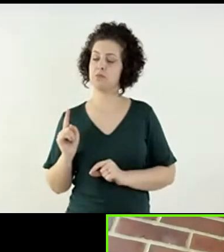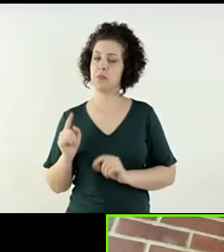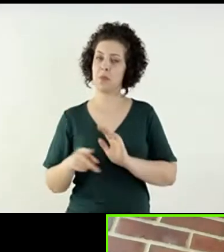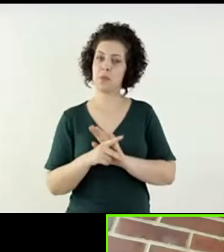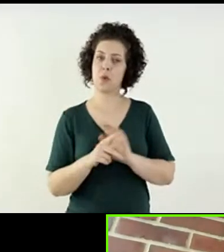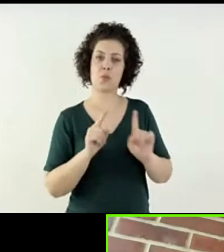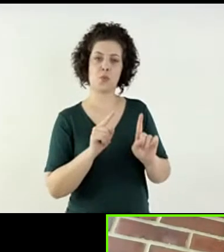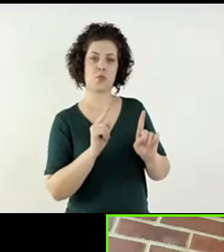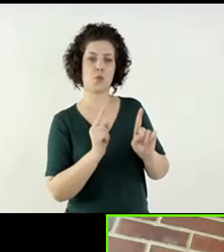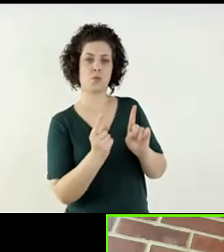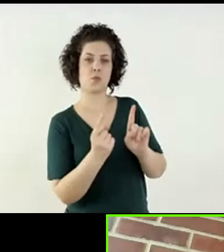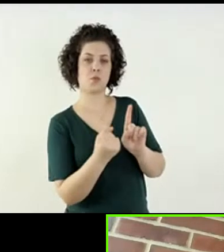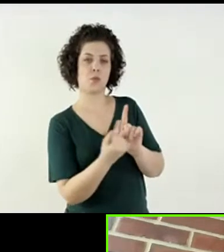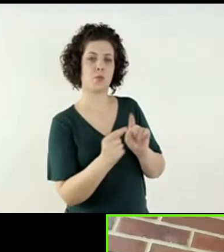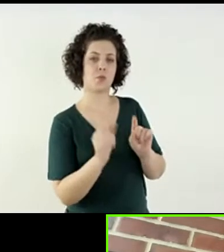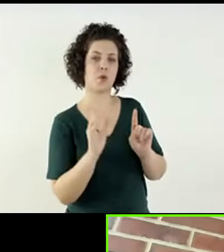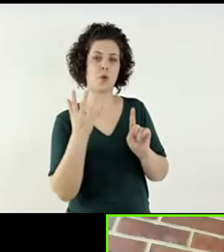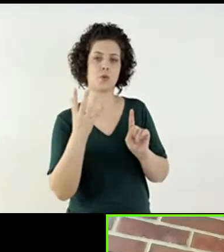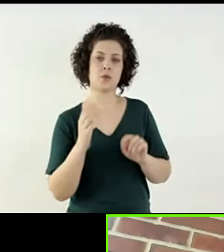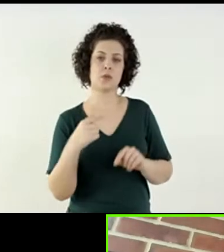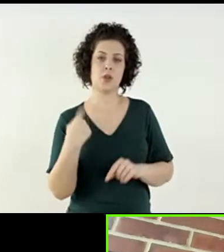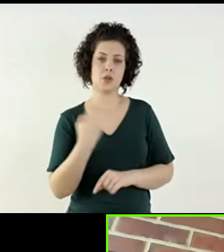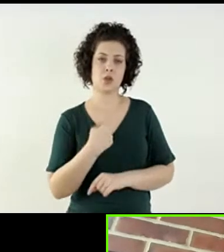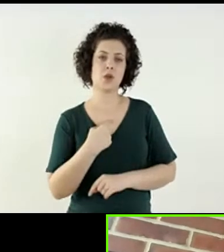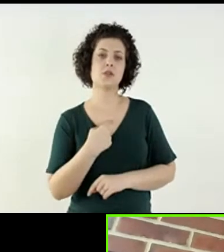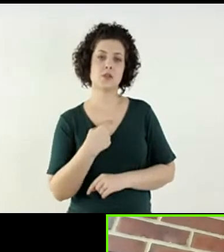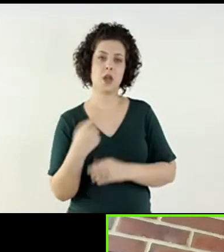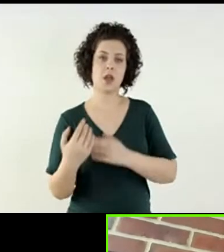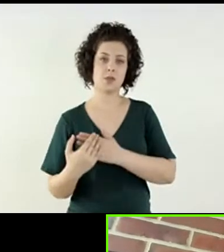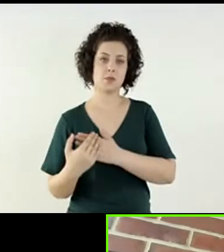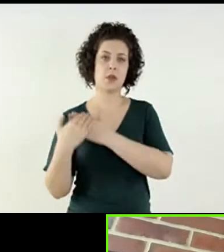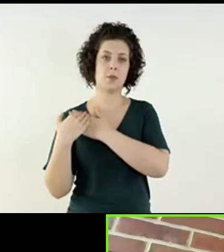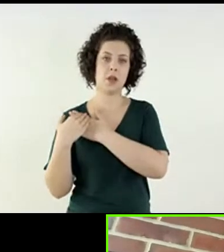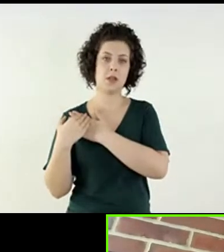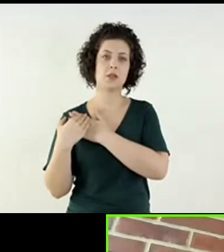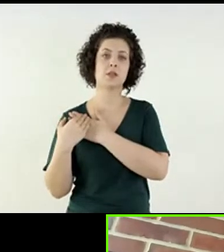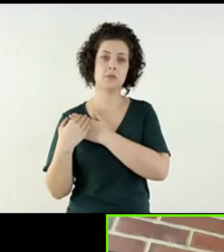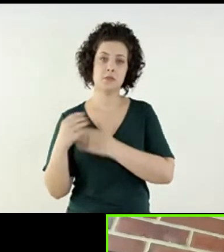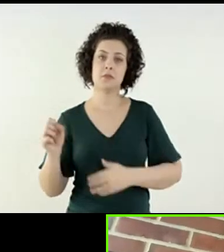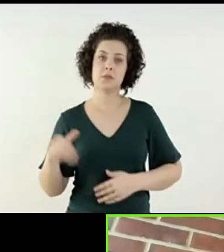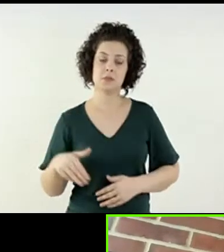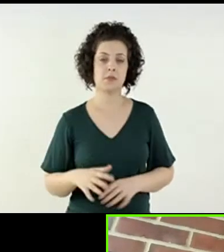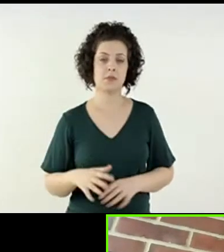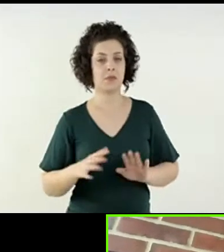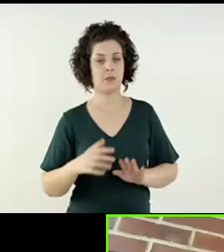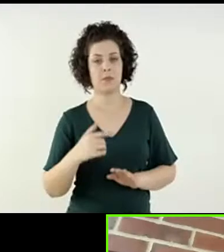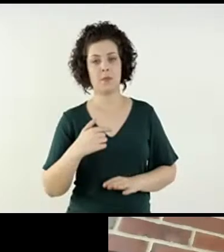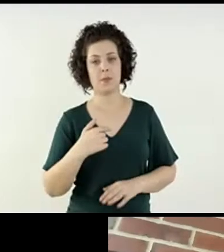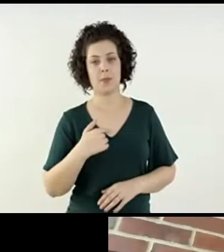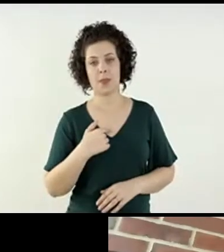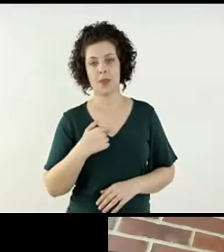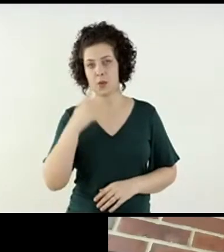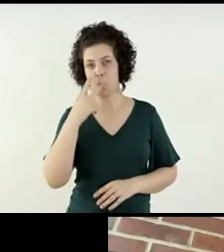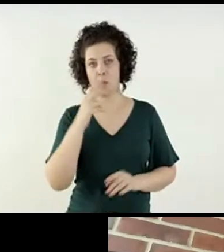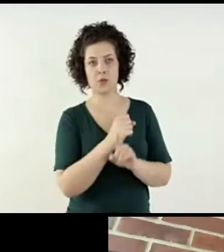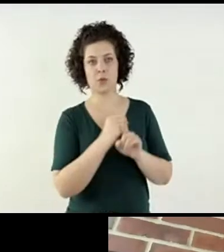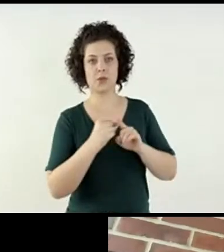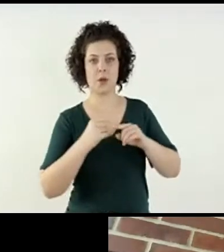be responsive. I don't think, again, as with any social movement, that feminism should be fixed in